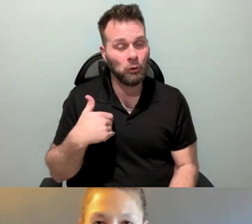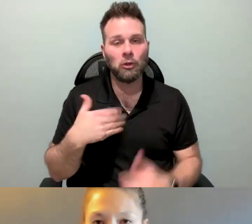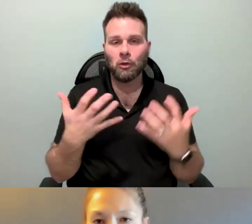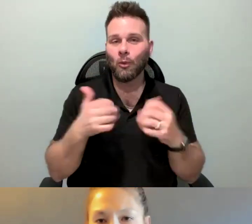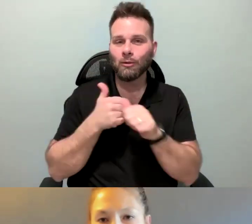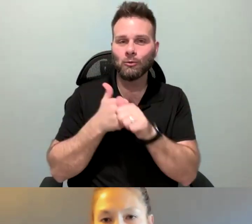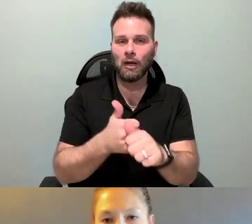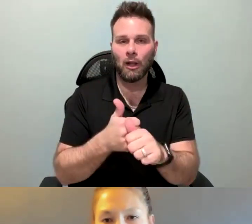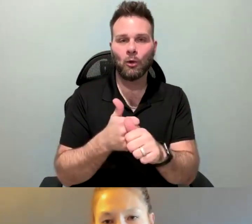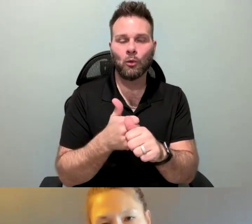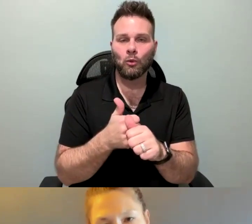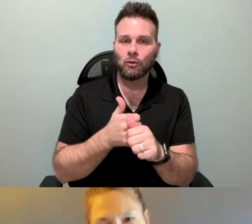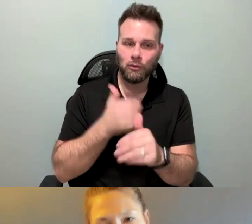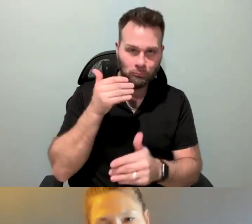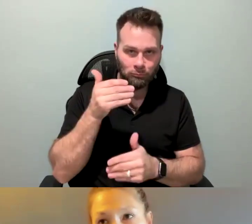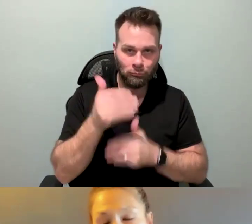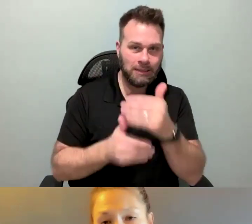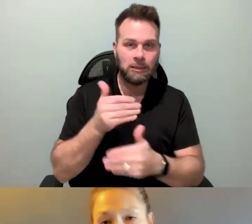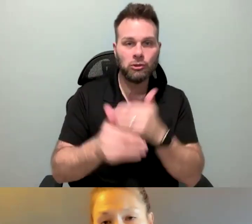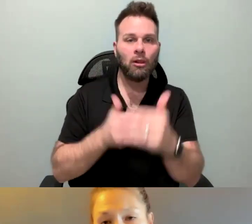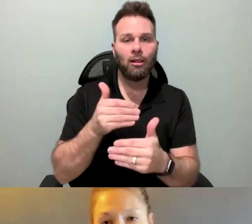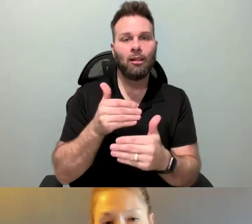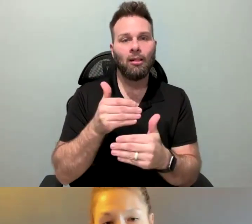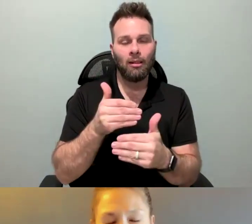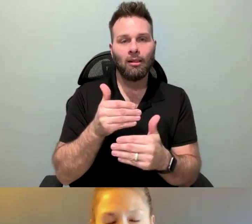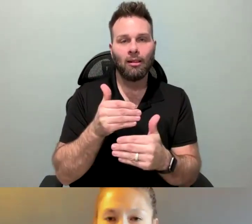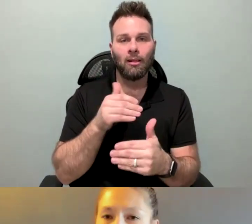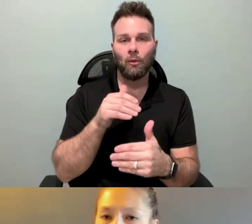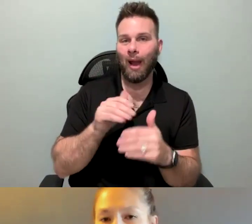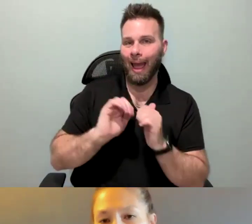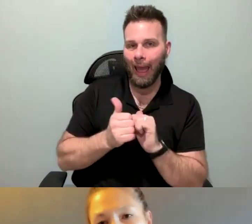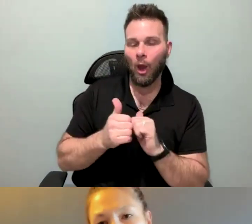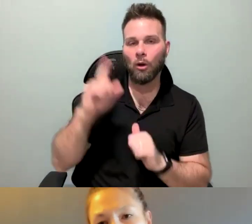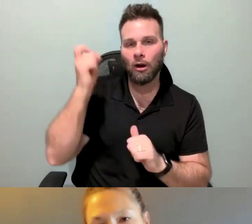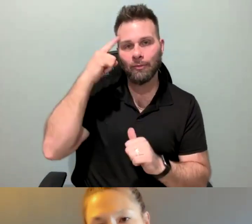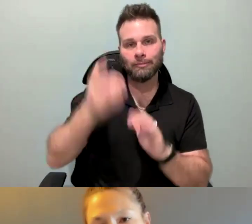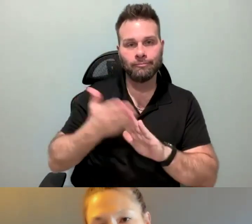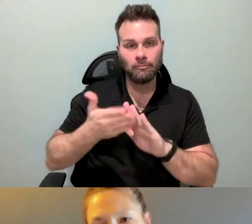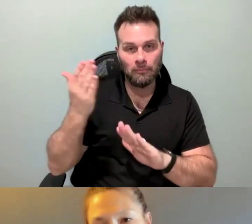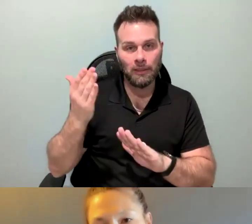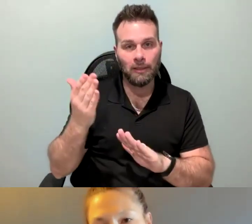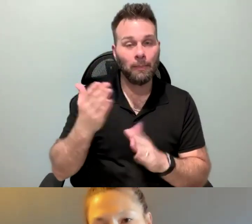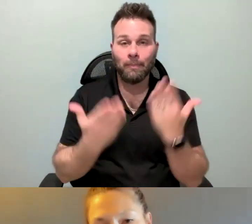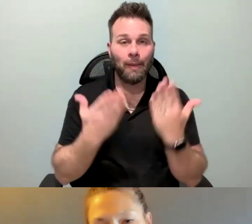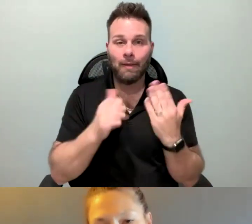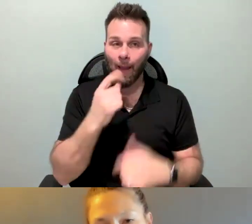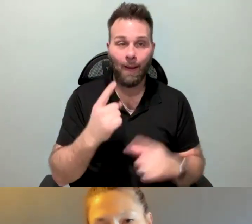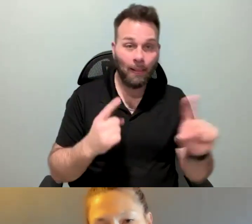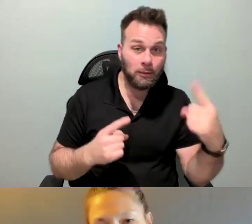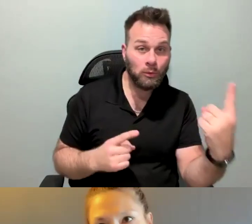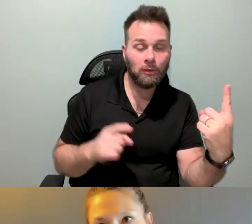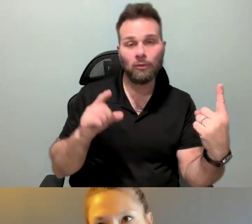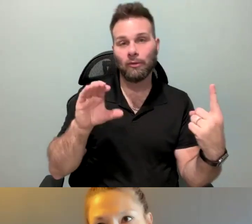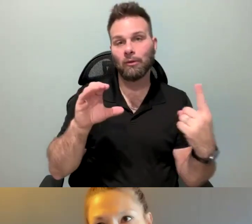the procedural parts of how government options, which means you might not be as an individual filing a building code